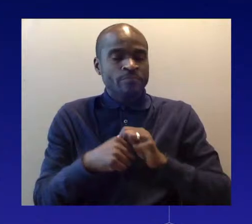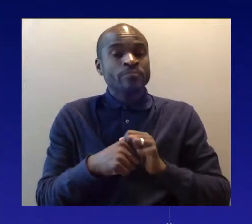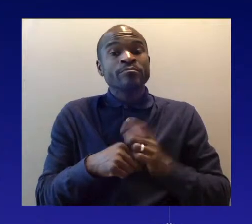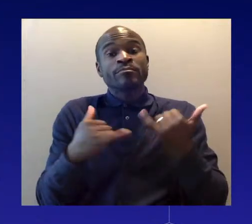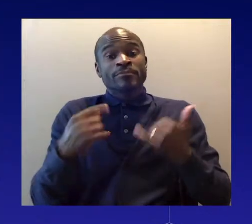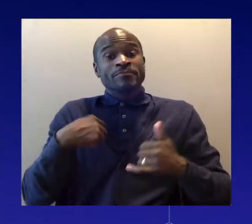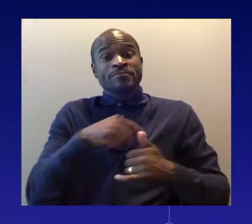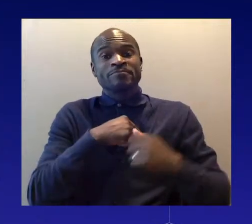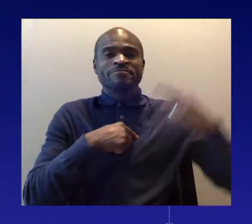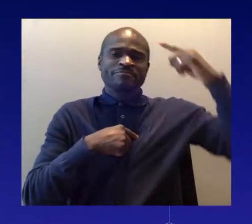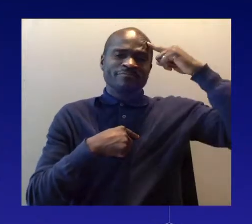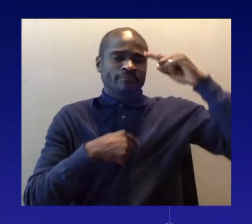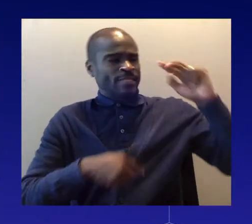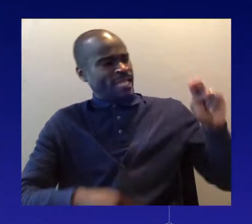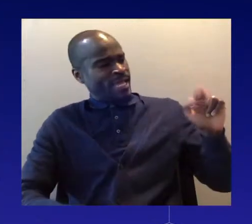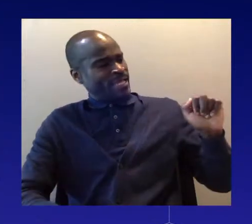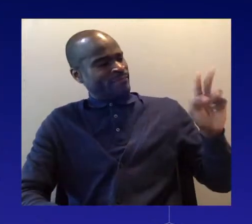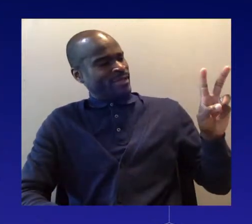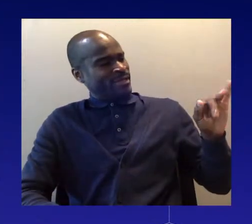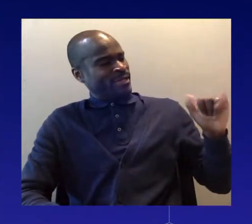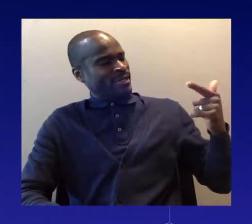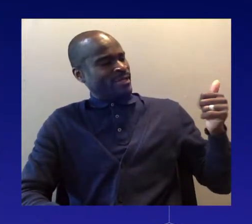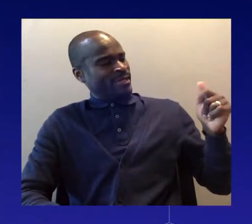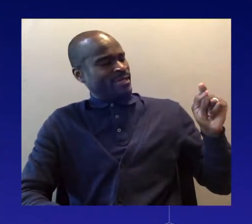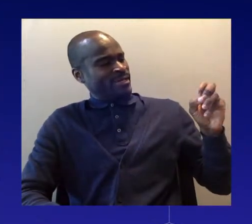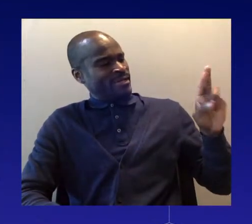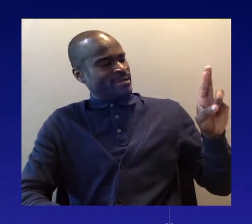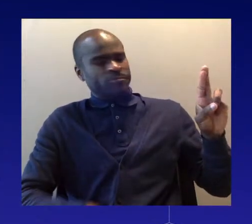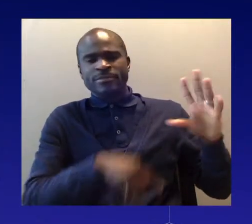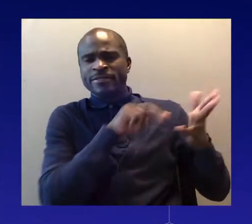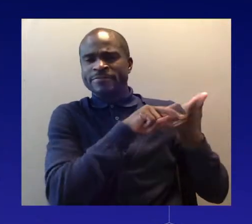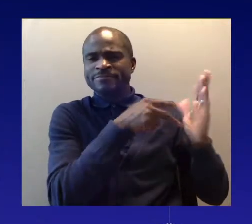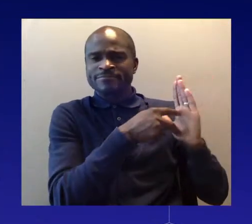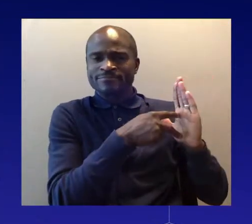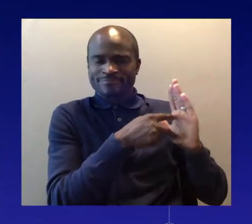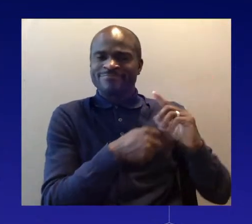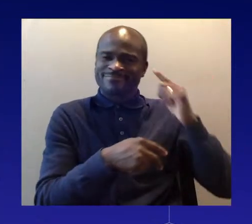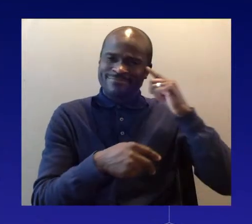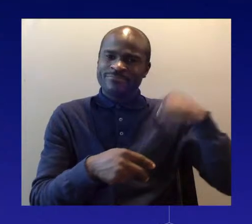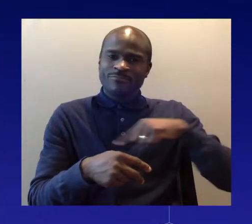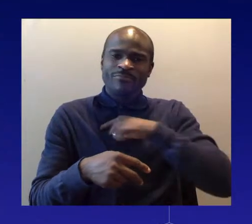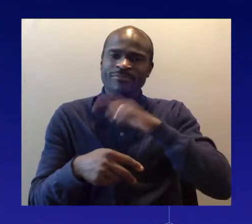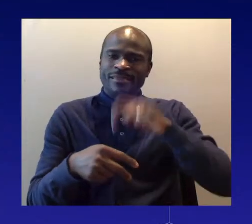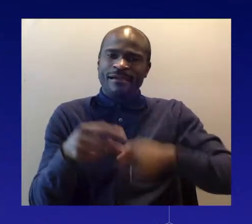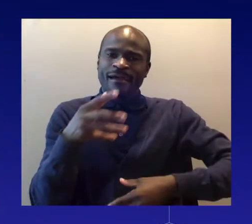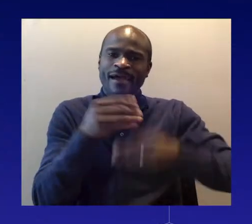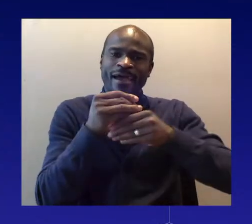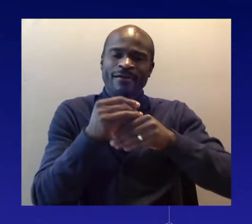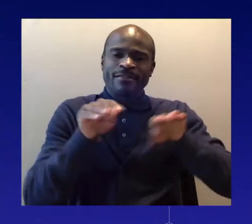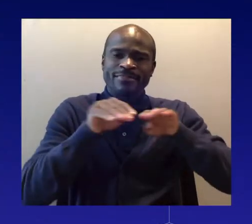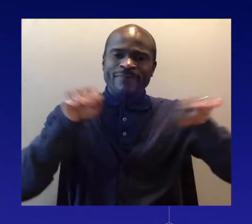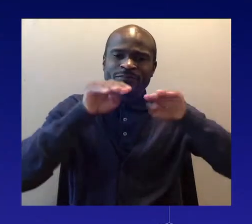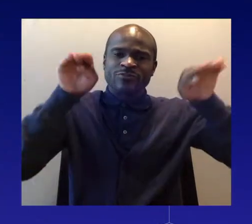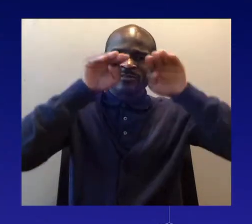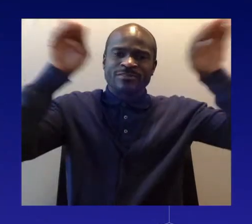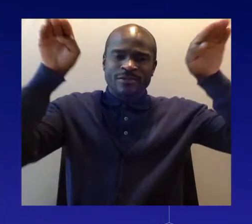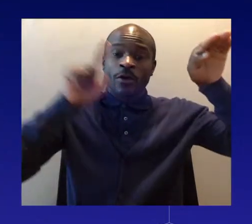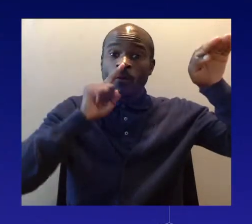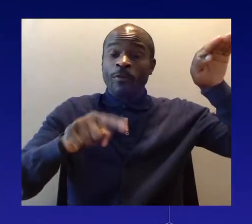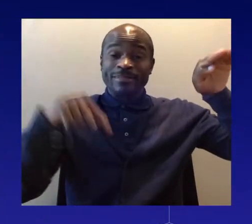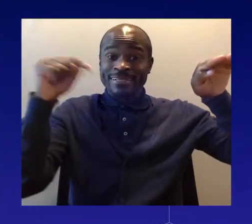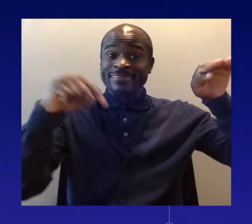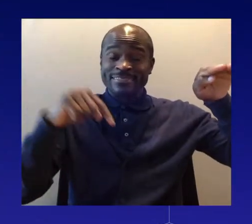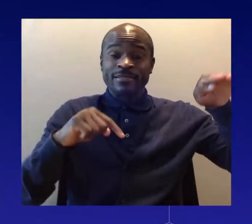1980s, 1990s sort of model. I think it's time to actually add levels to the game, which is why I say there is a science actually